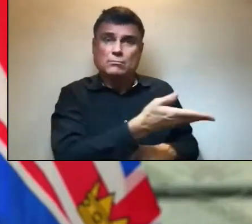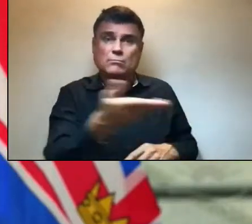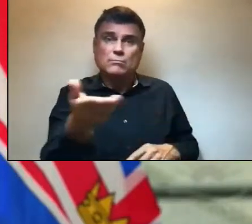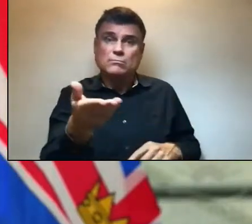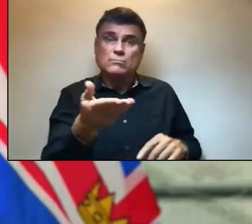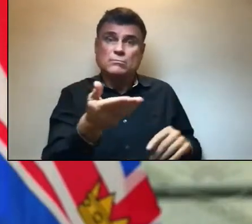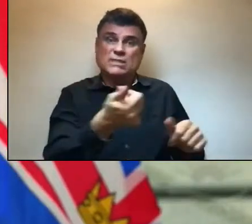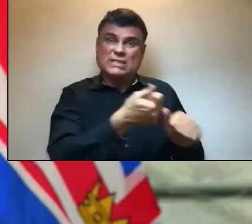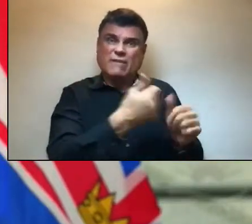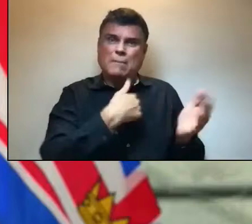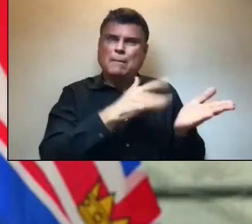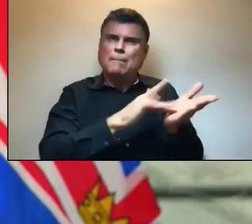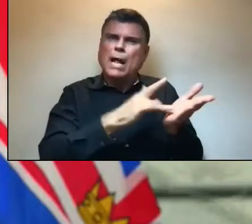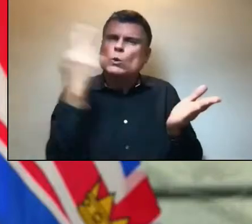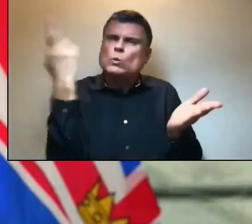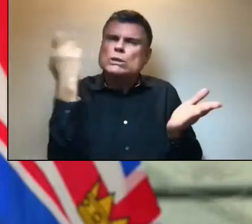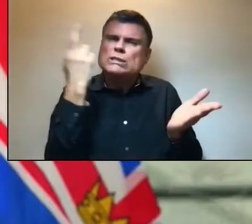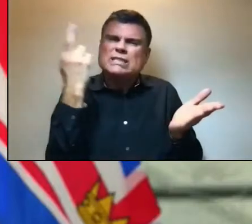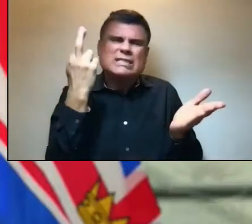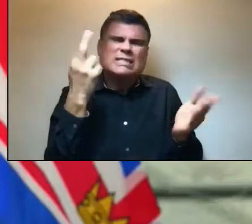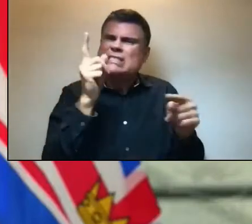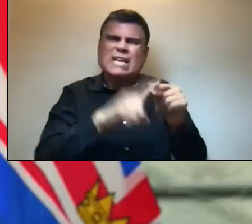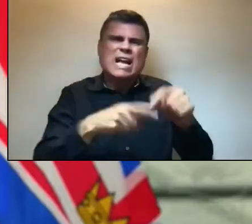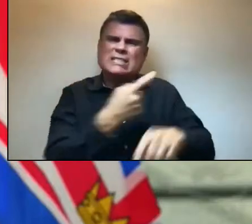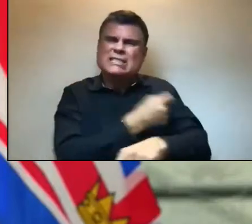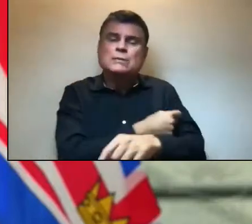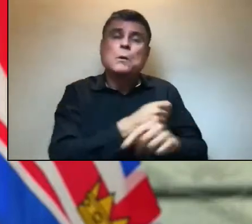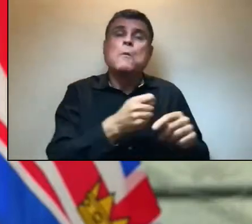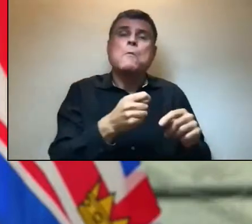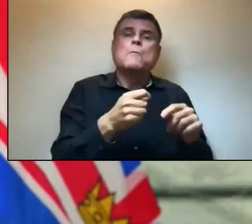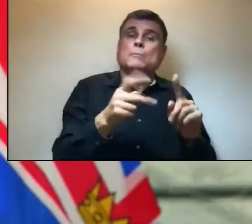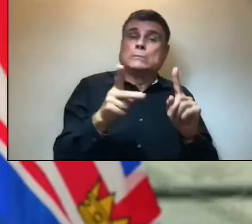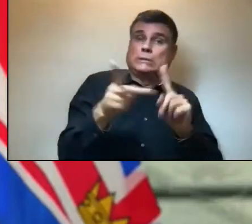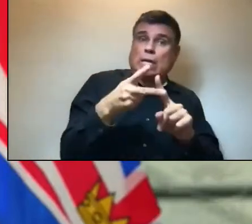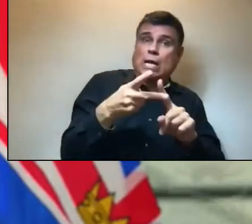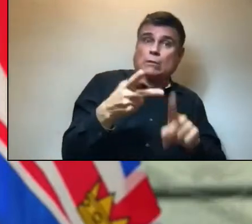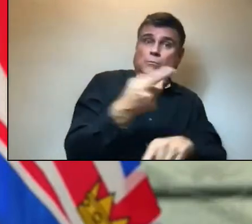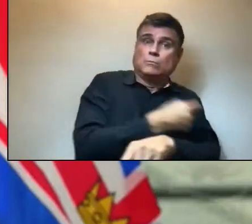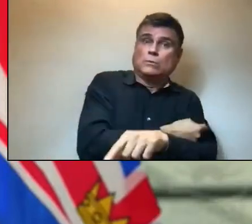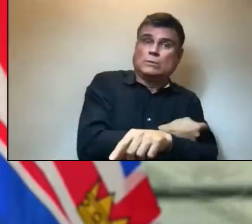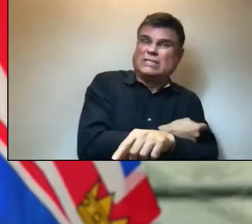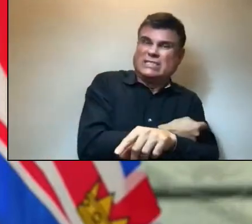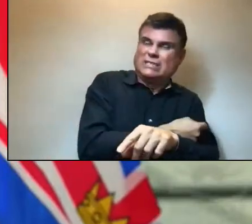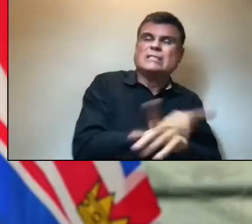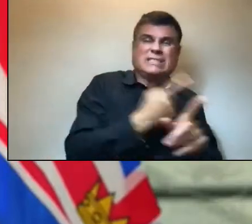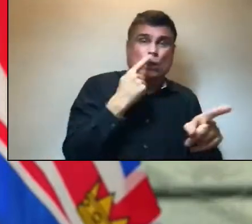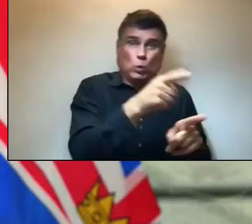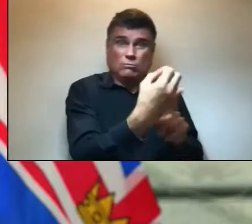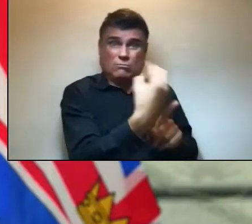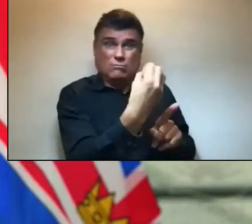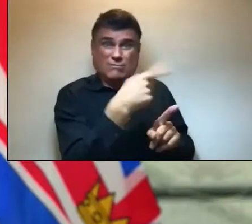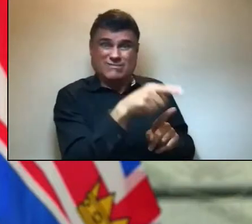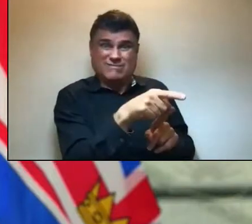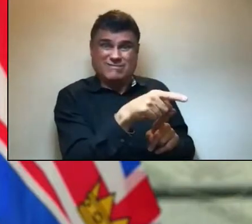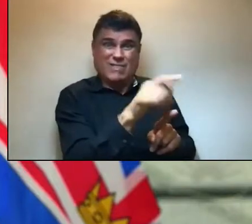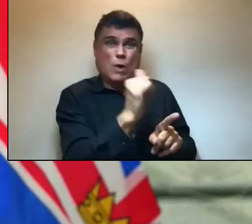can't get mostly a second dose, very similar to the condition that this person has had